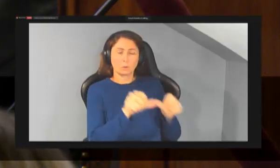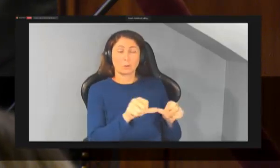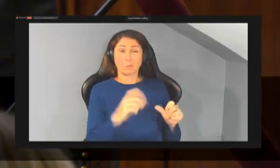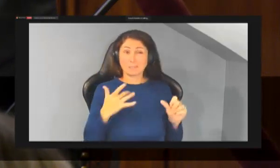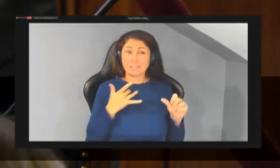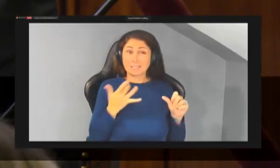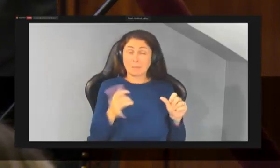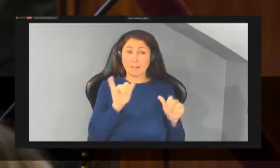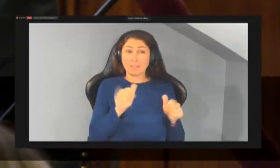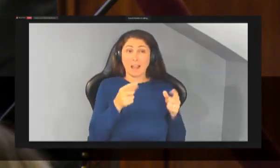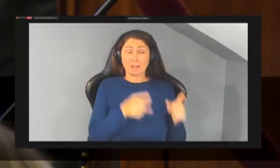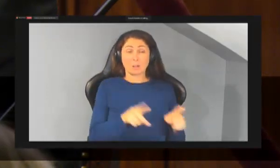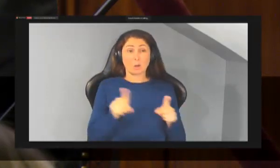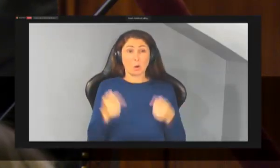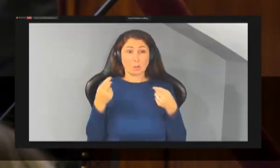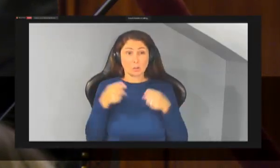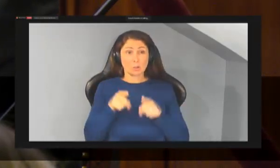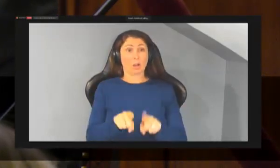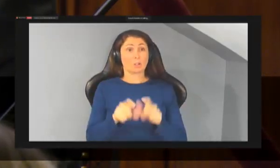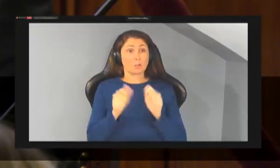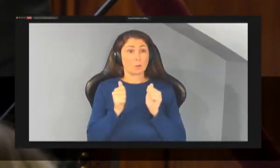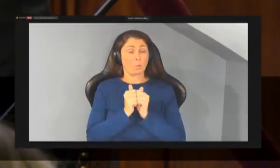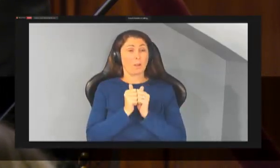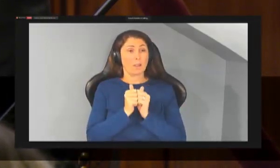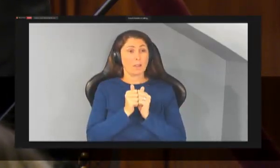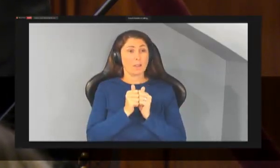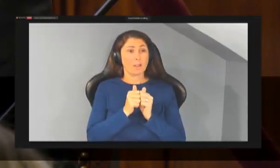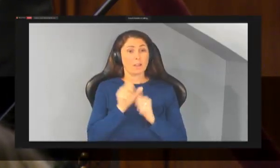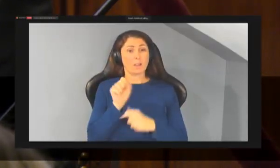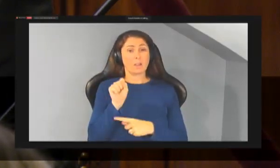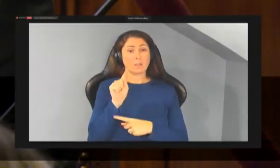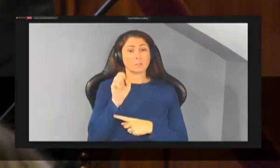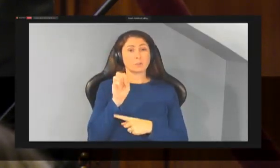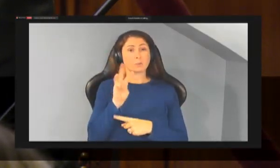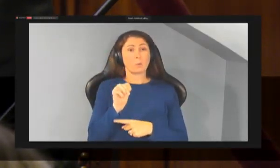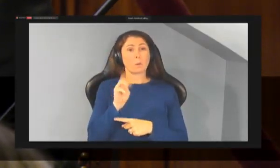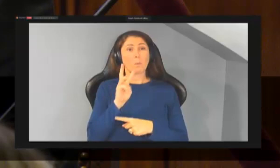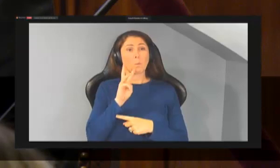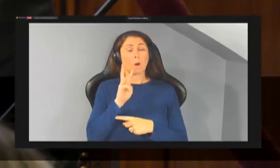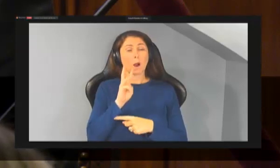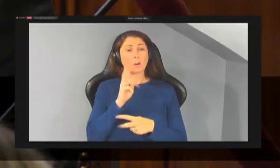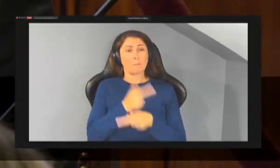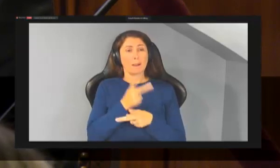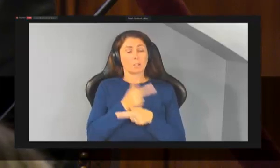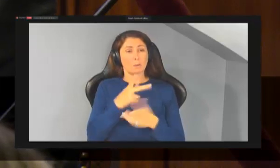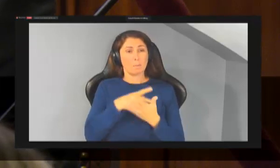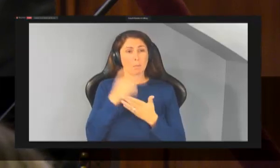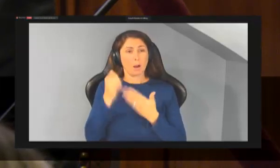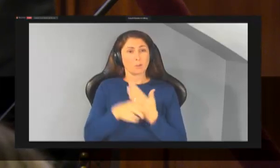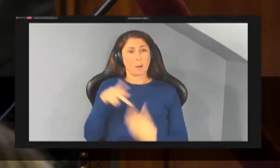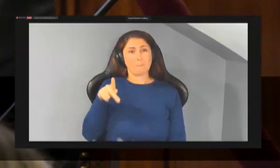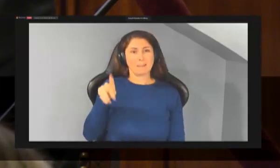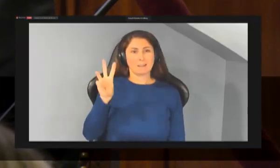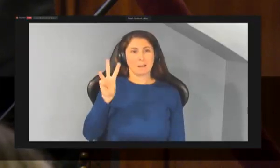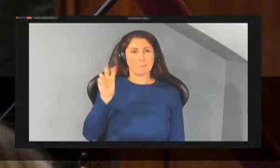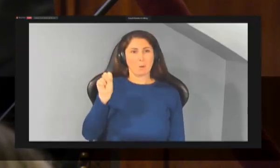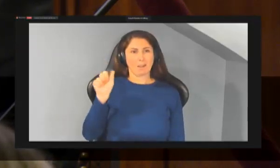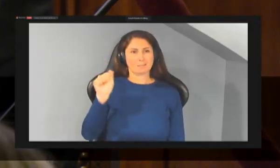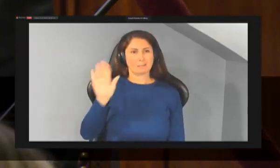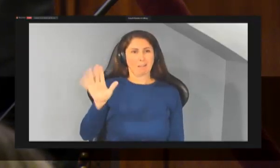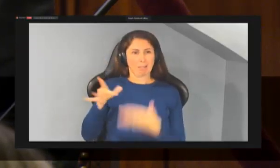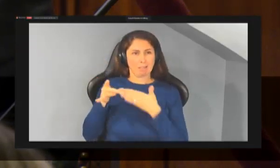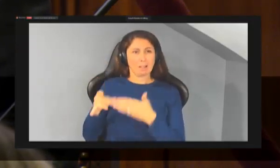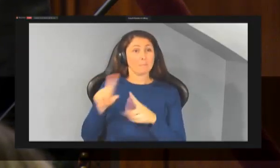in conjunction with stormwater management projects and has largely been led by PWSA. But we've